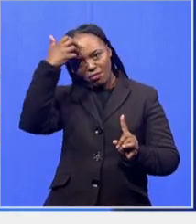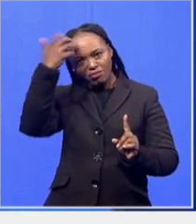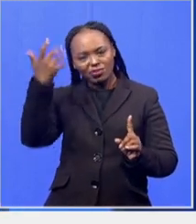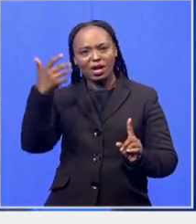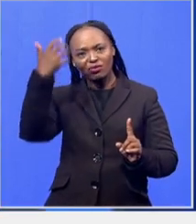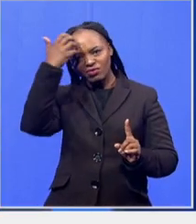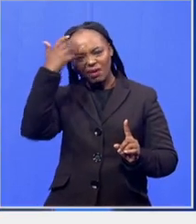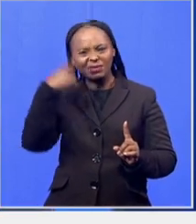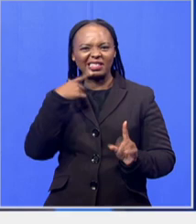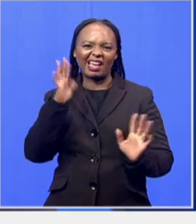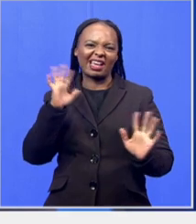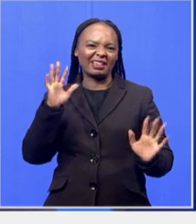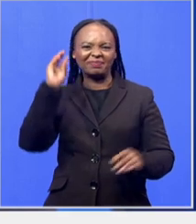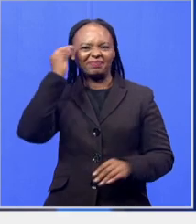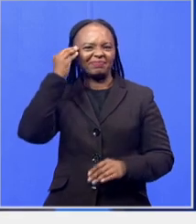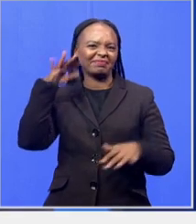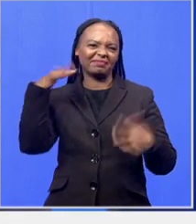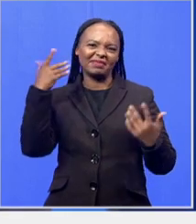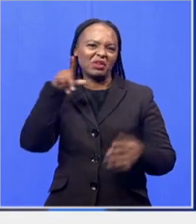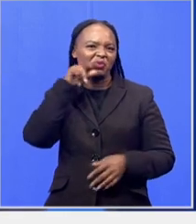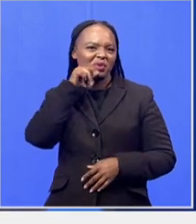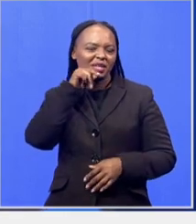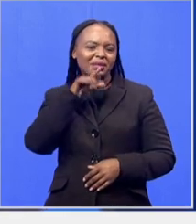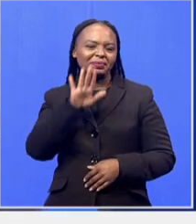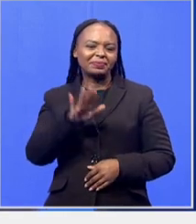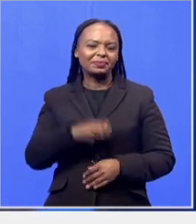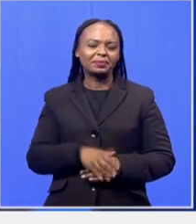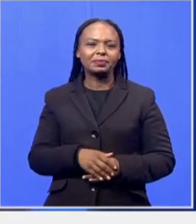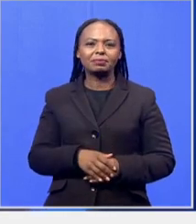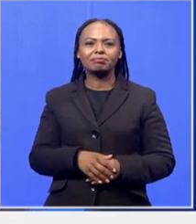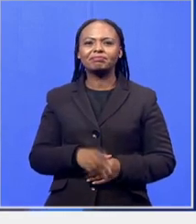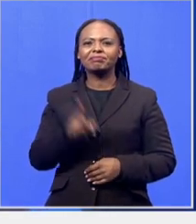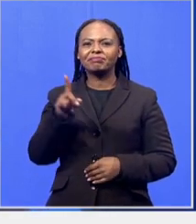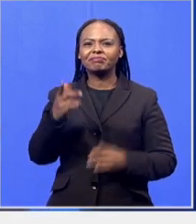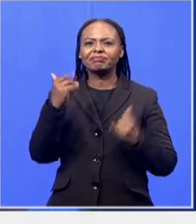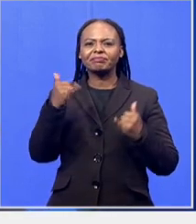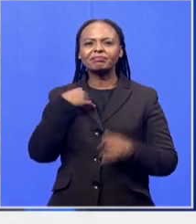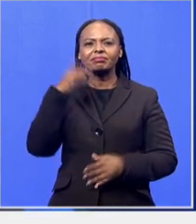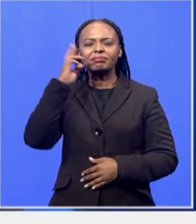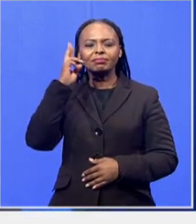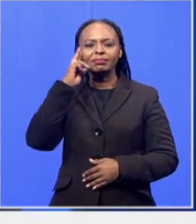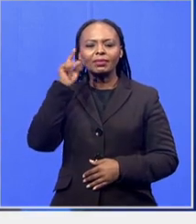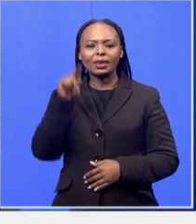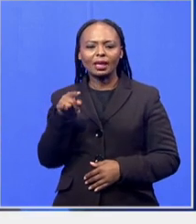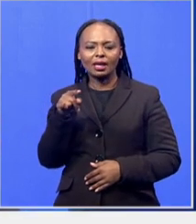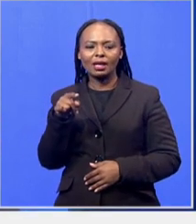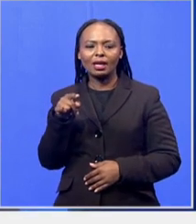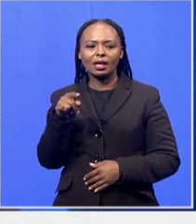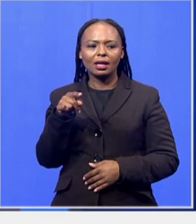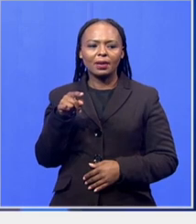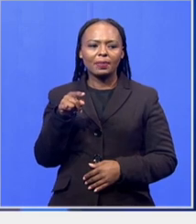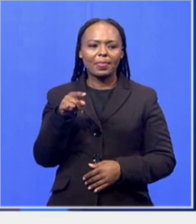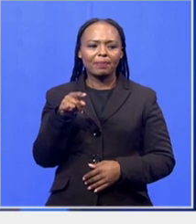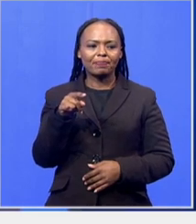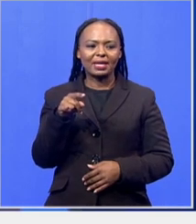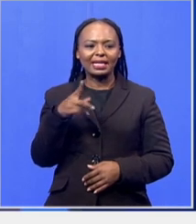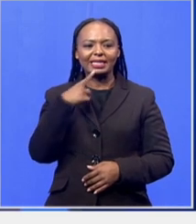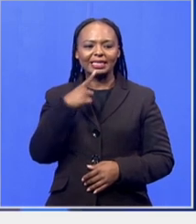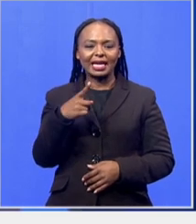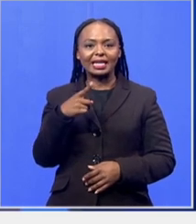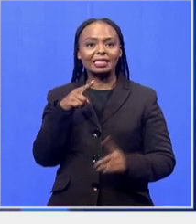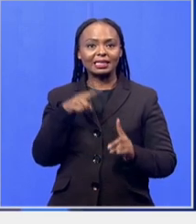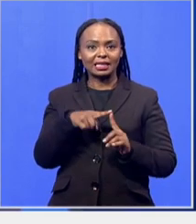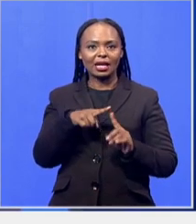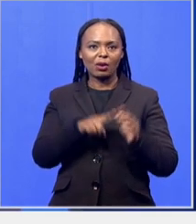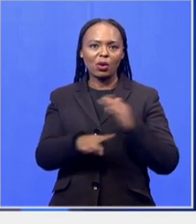But I just quickly want to go back to the acquisition, though, of Twitter. Because I remember they threatened to take him to court